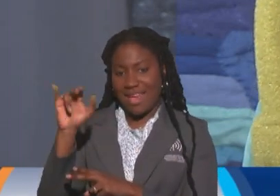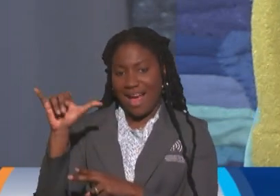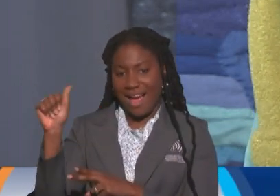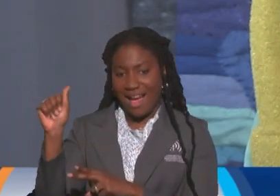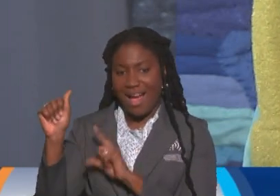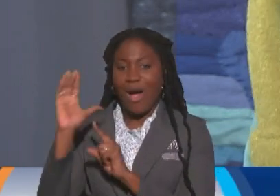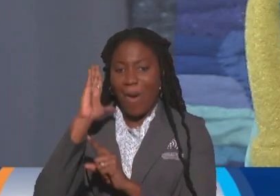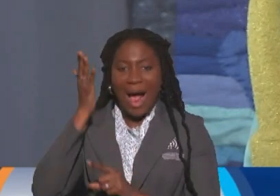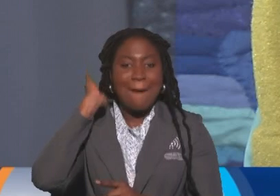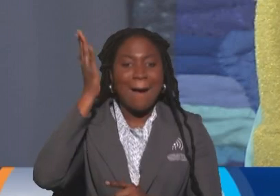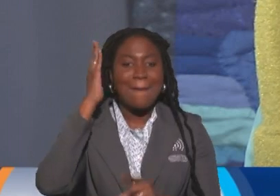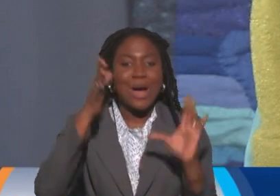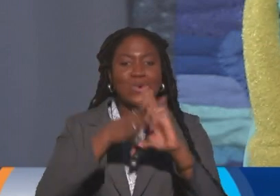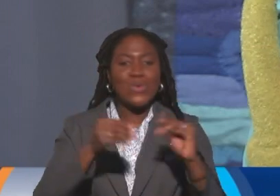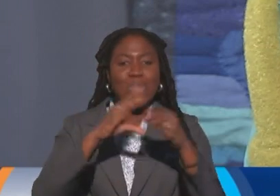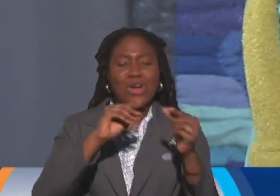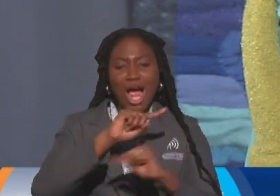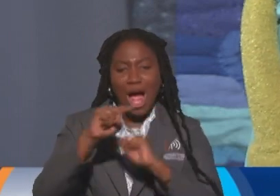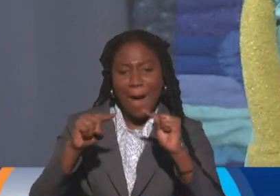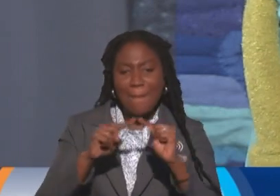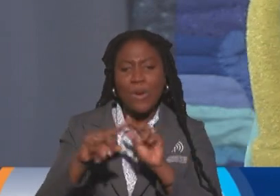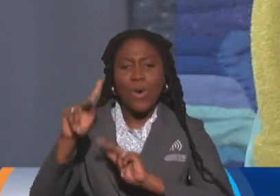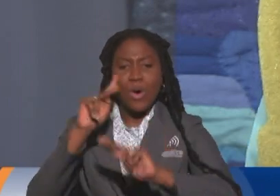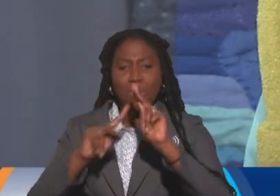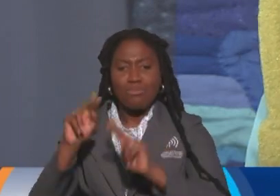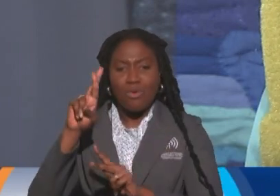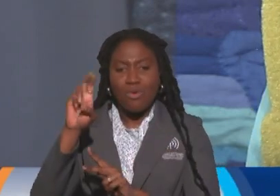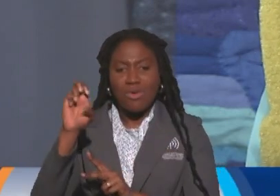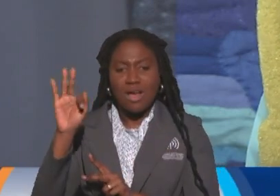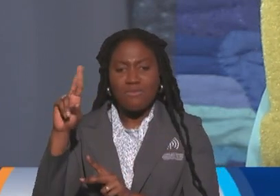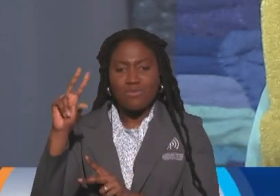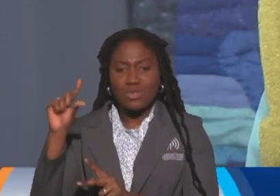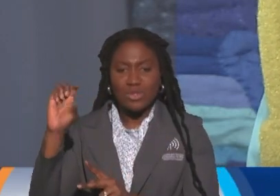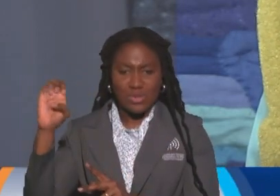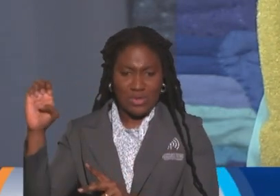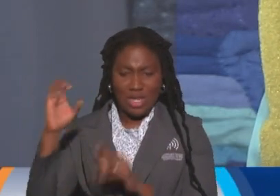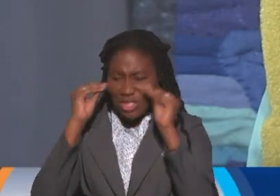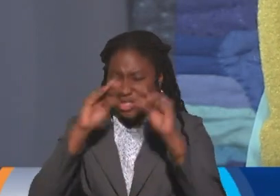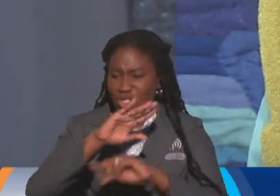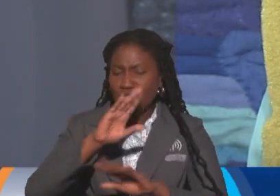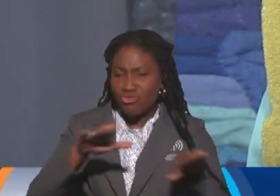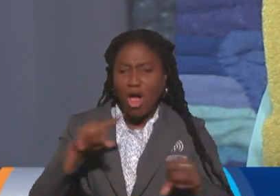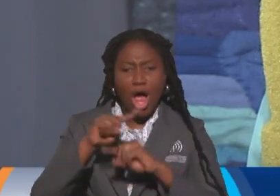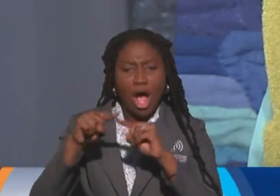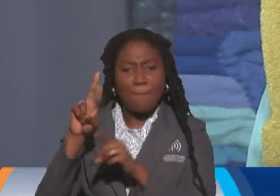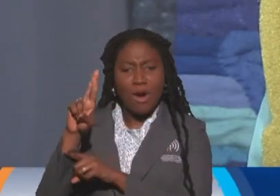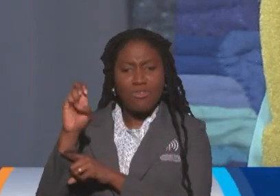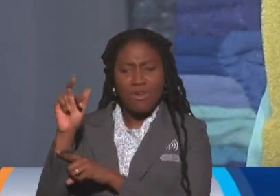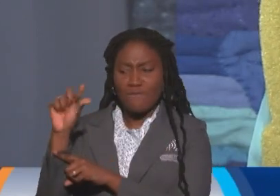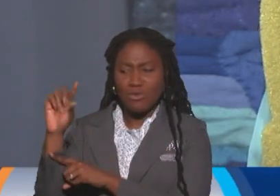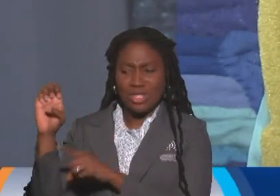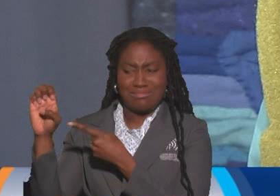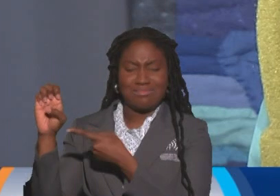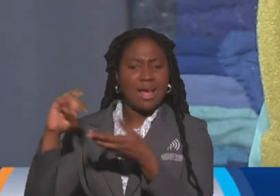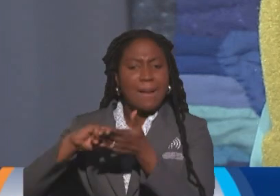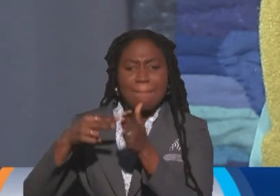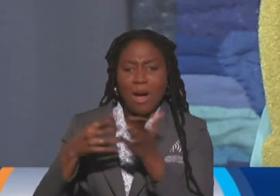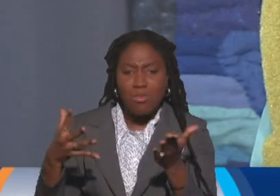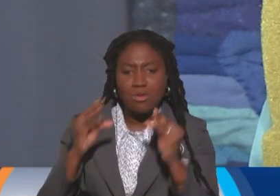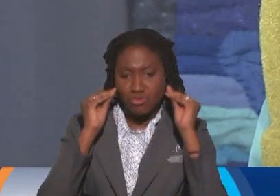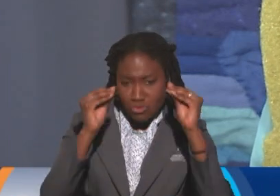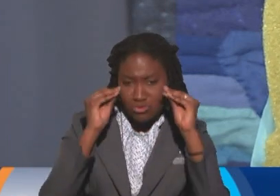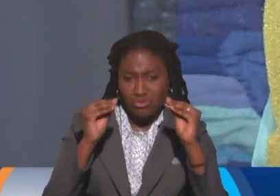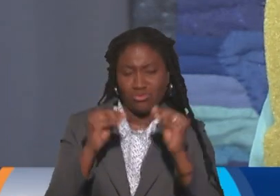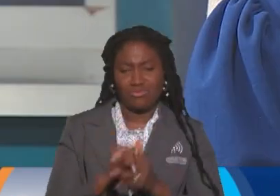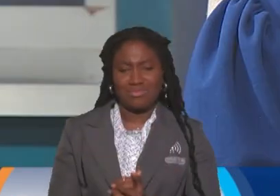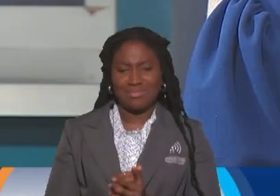session about refugees and sort of like educating children about who and what refugees are and sort of like the challenges that they go through.